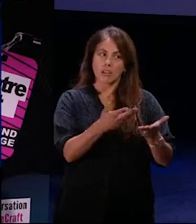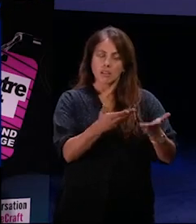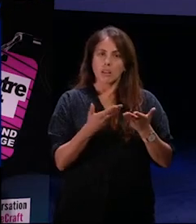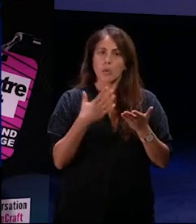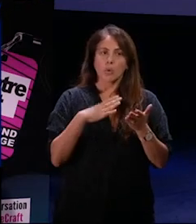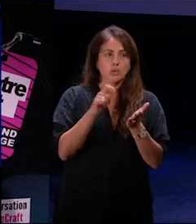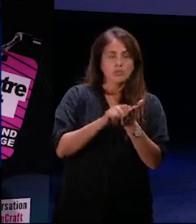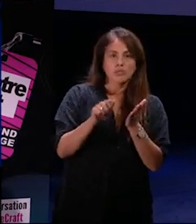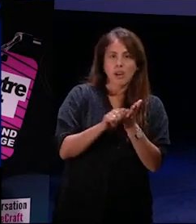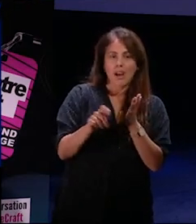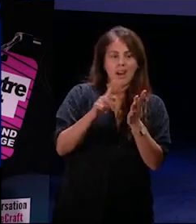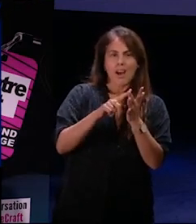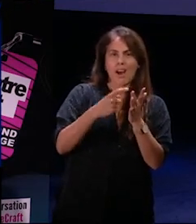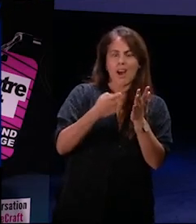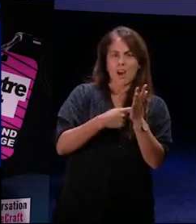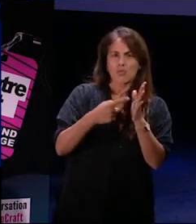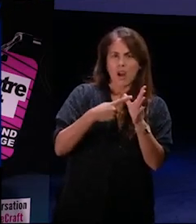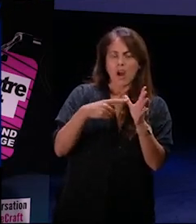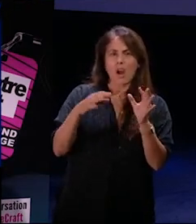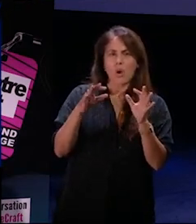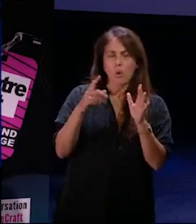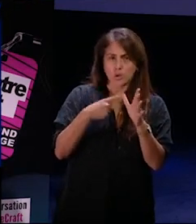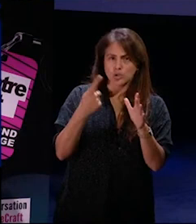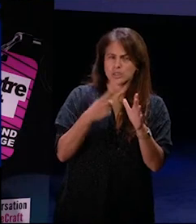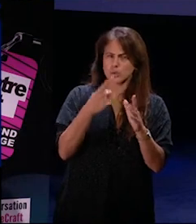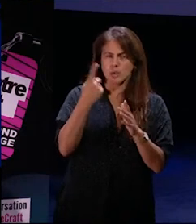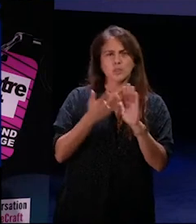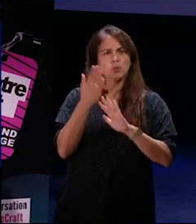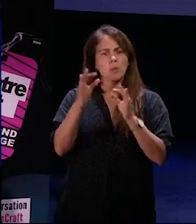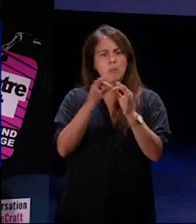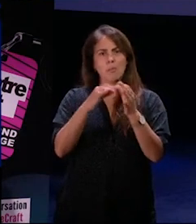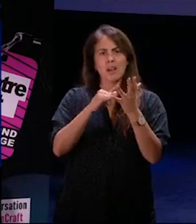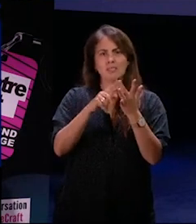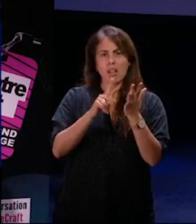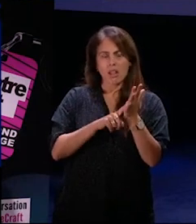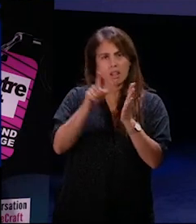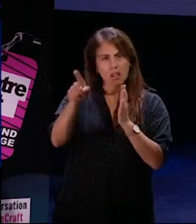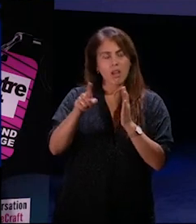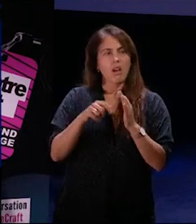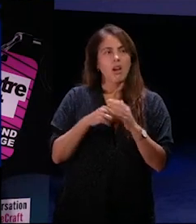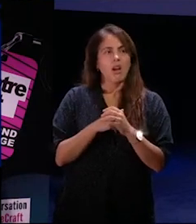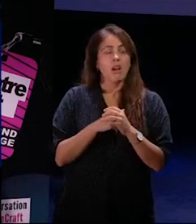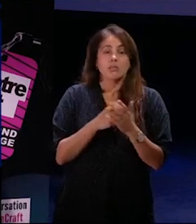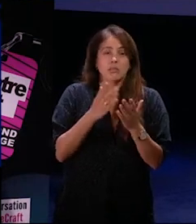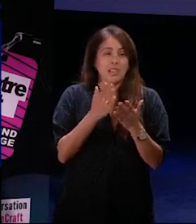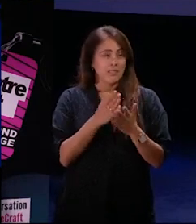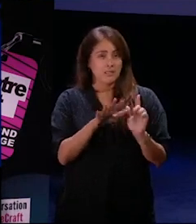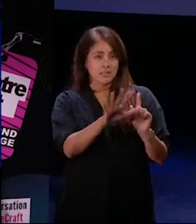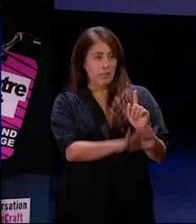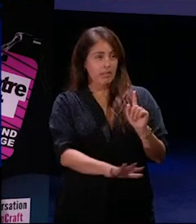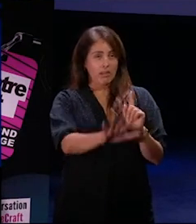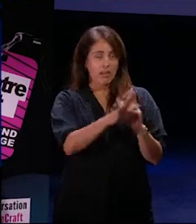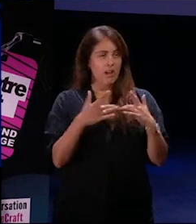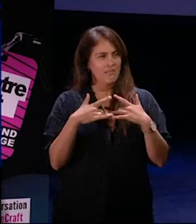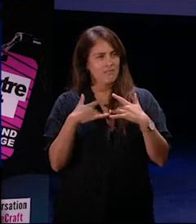Ira Aldridge, and this was the one we took to Basel, and it's again, if there's something in it where I